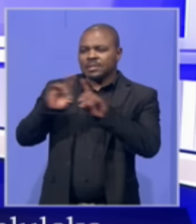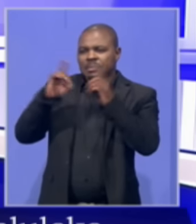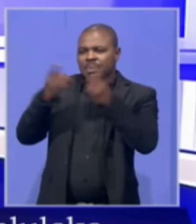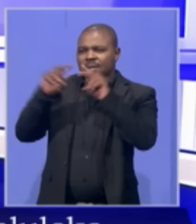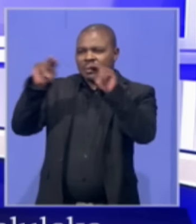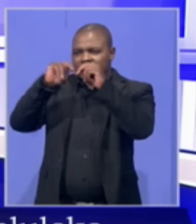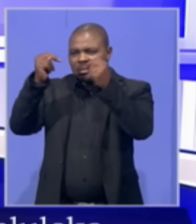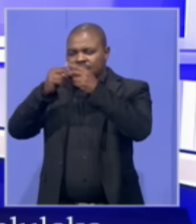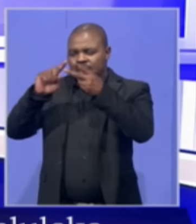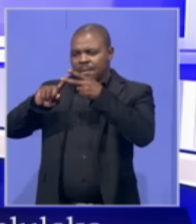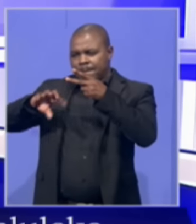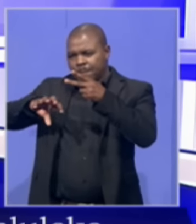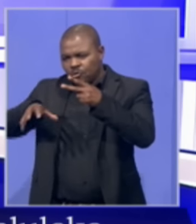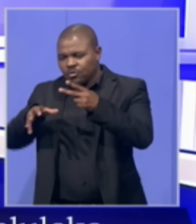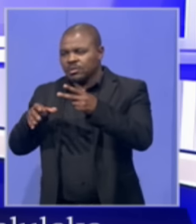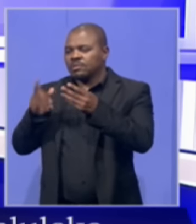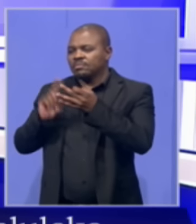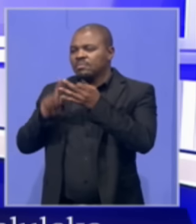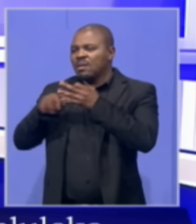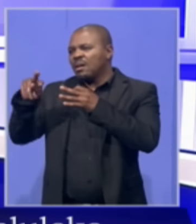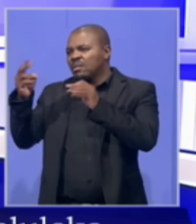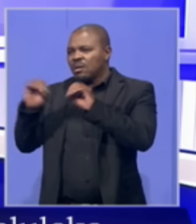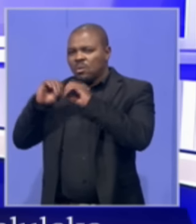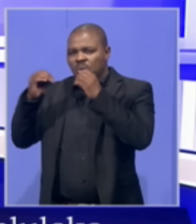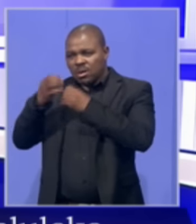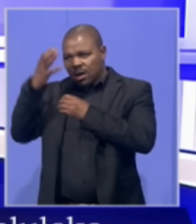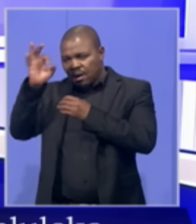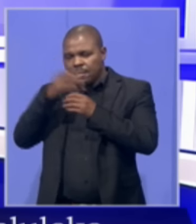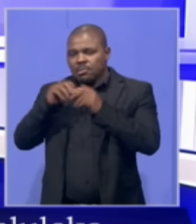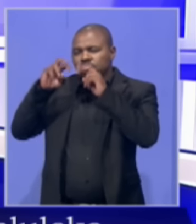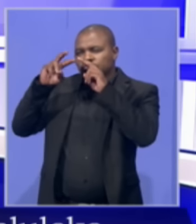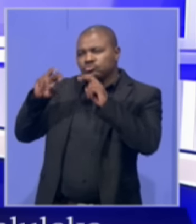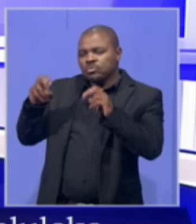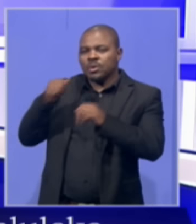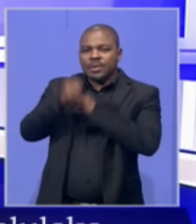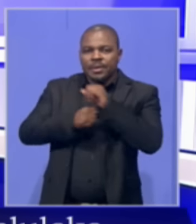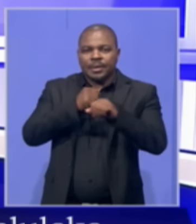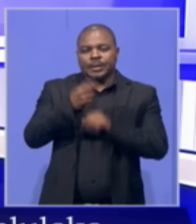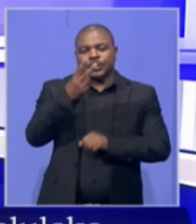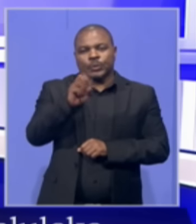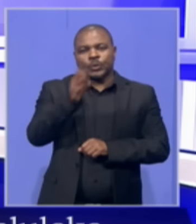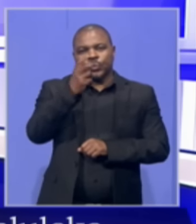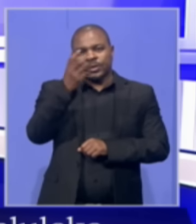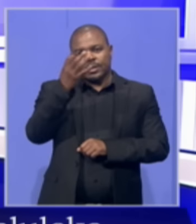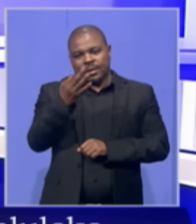bosetšhaba le ya diprofense ga mmogo le ditlamo tsa puso mo ngwageng wa ditšhelete wa